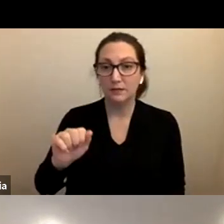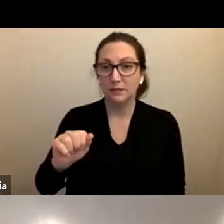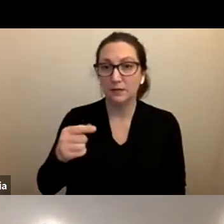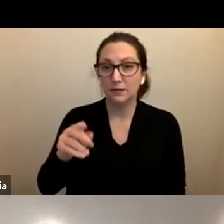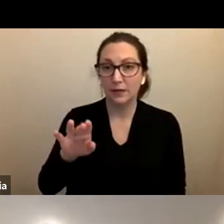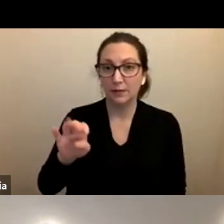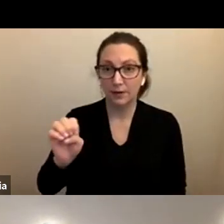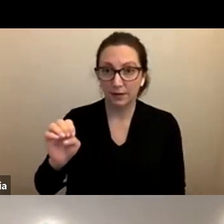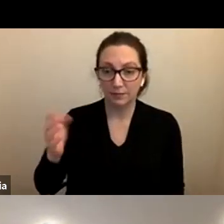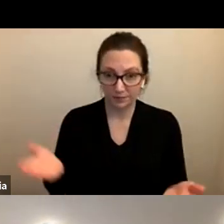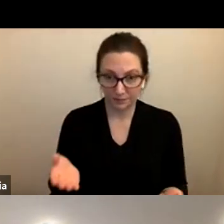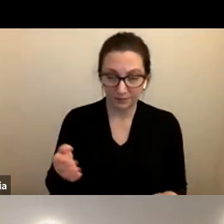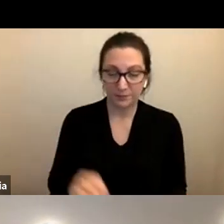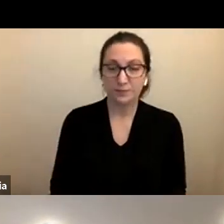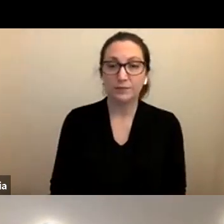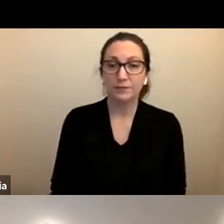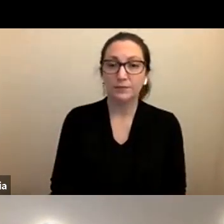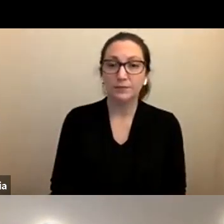Yes.